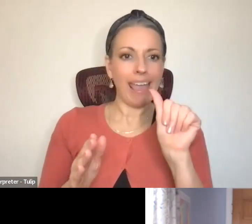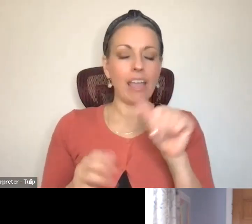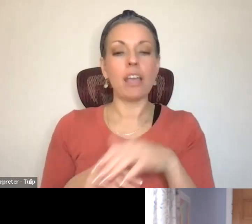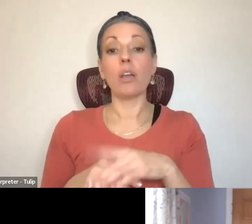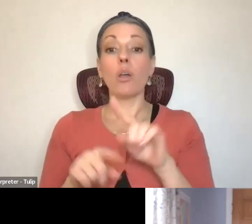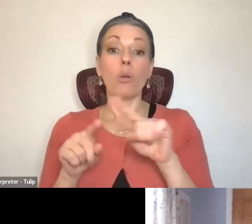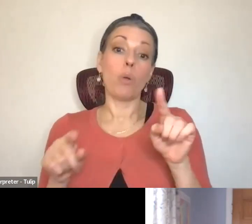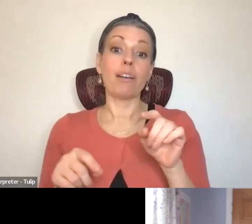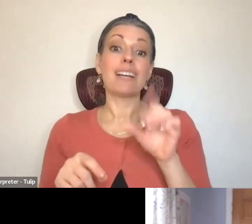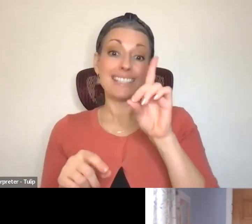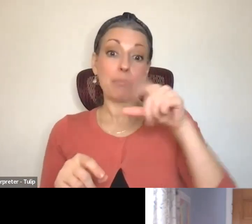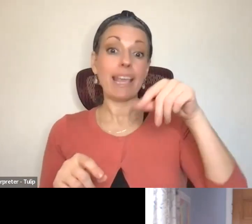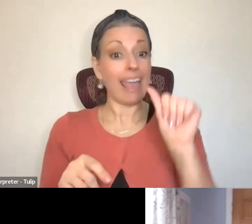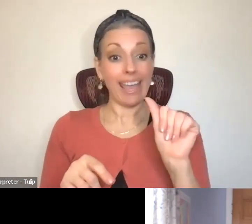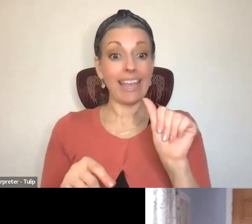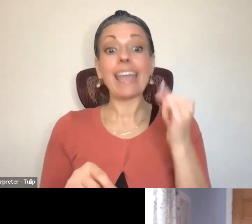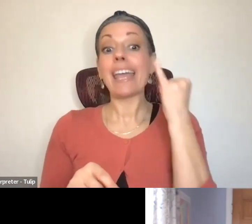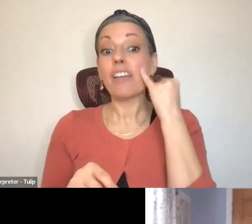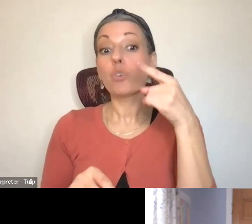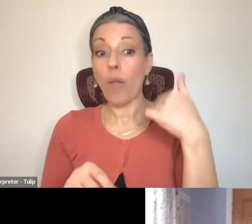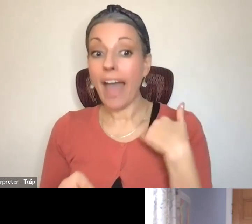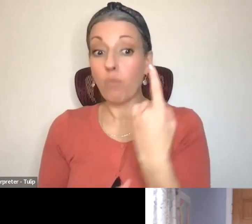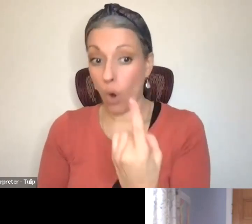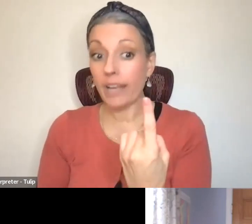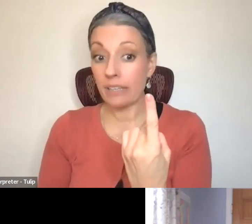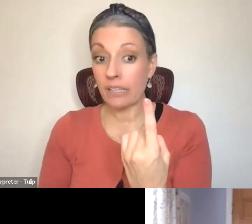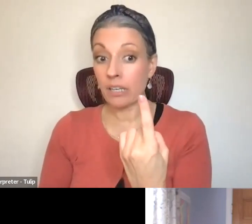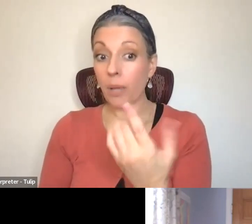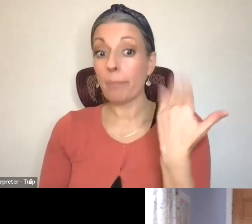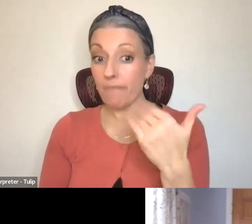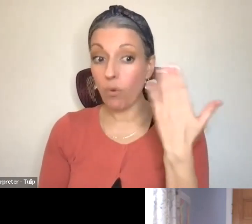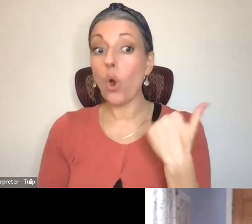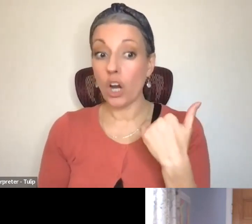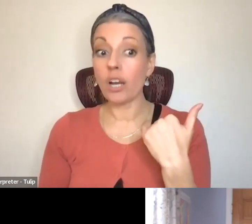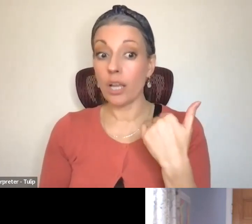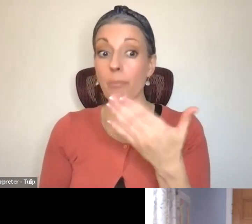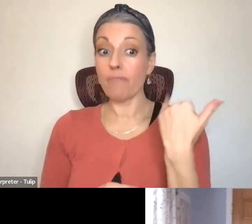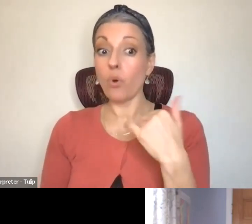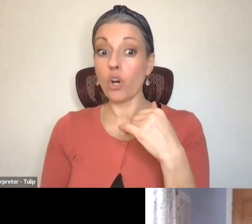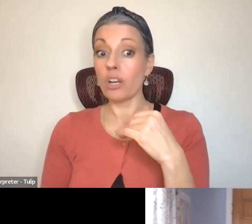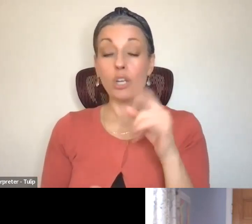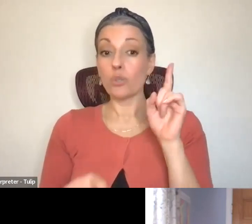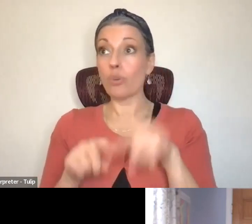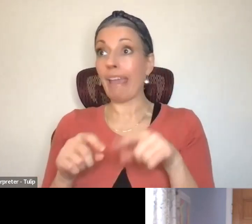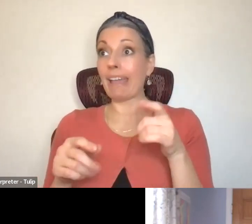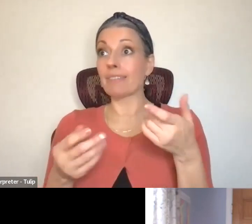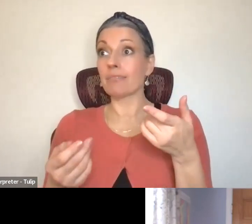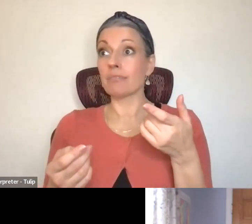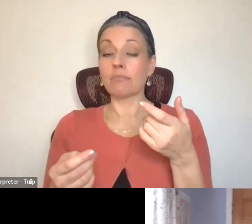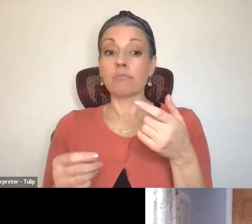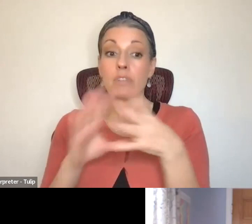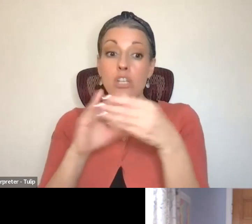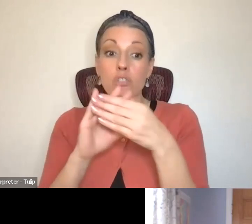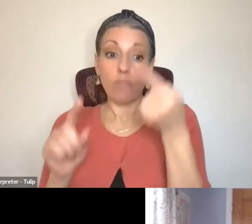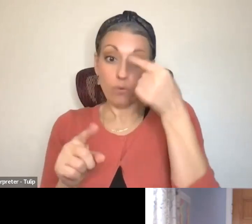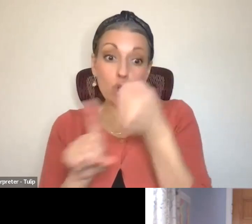Well, it's an advanced directive if you had one earlier when before you become incapacitated. But there are a lot